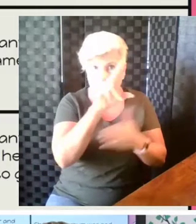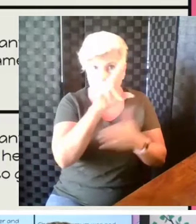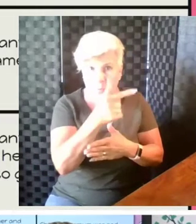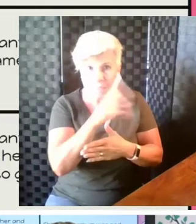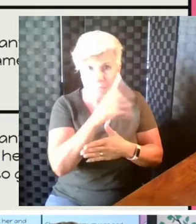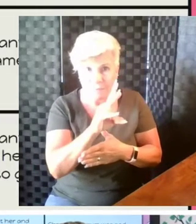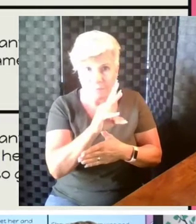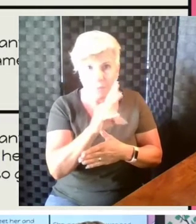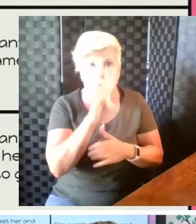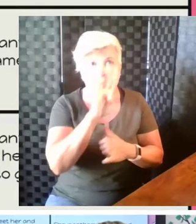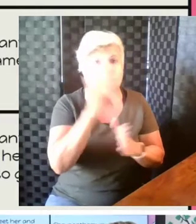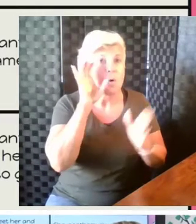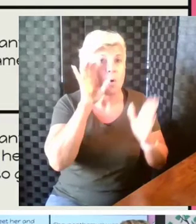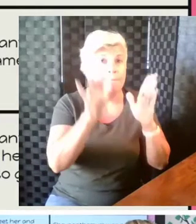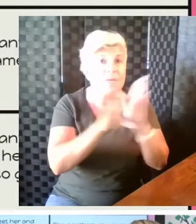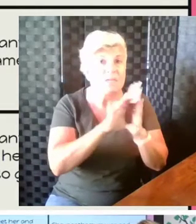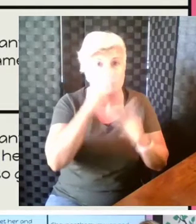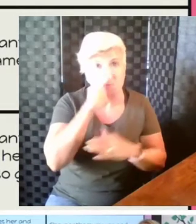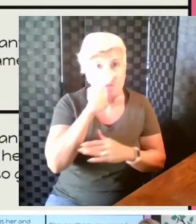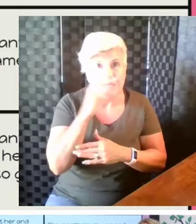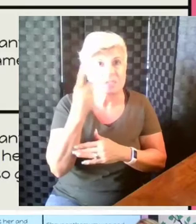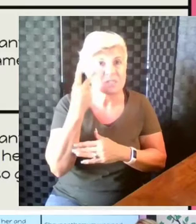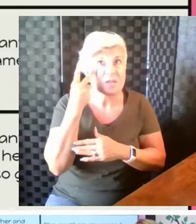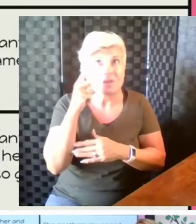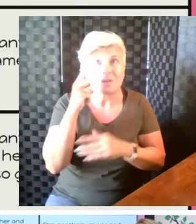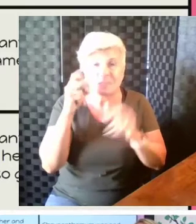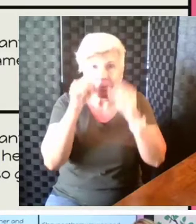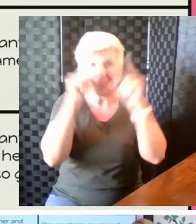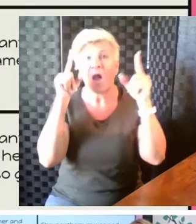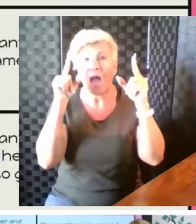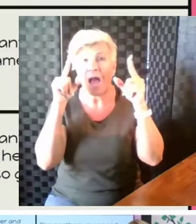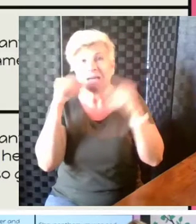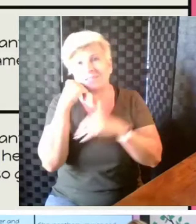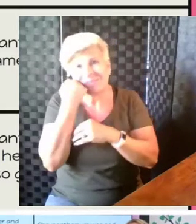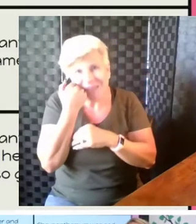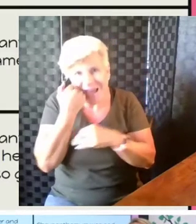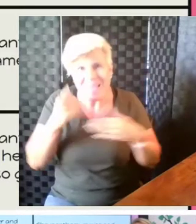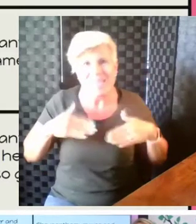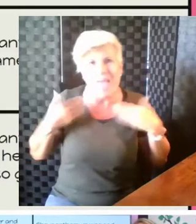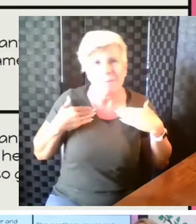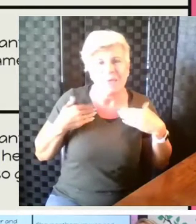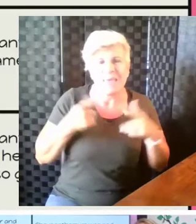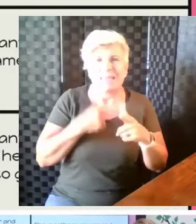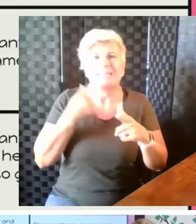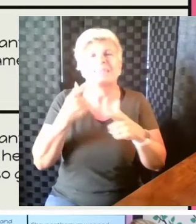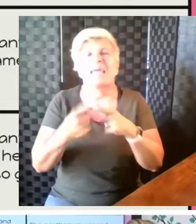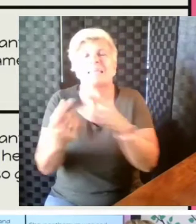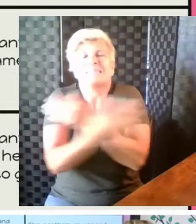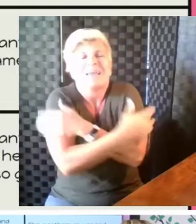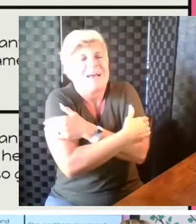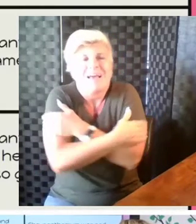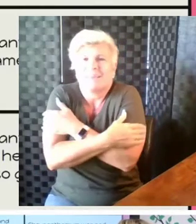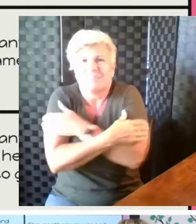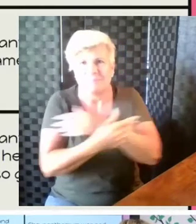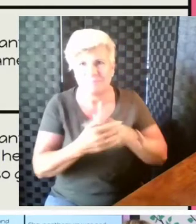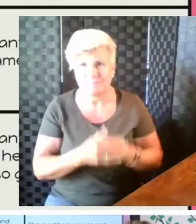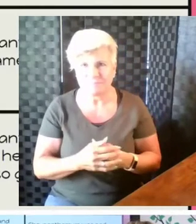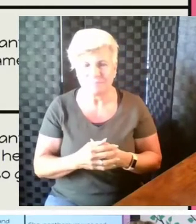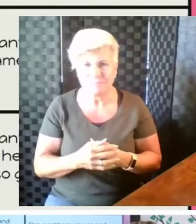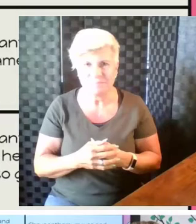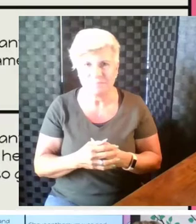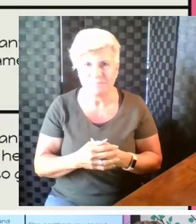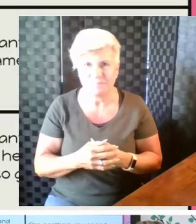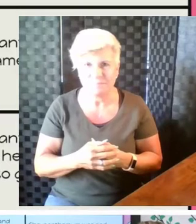noticed there were 4 pictures of Chrysanthemum and she looked surprised and shy and happy and she was hugging